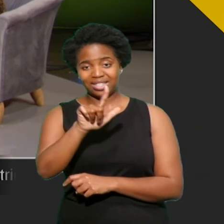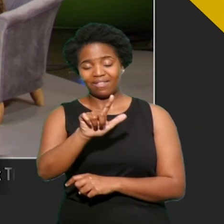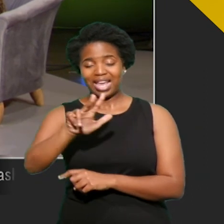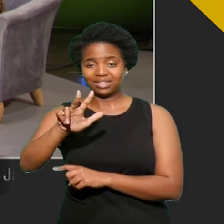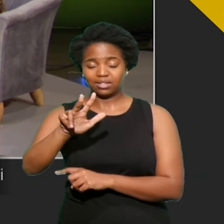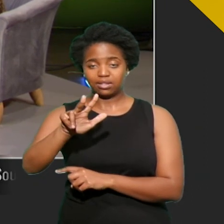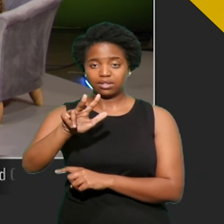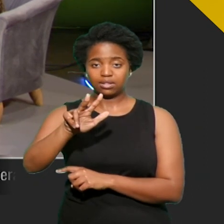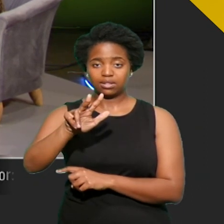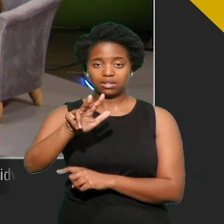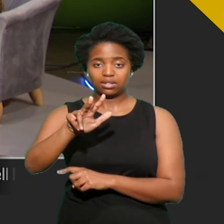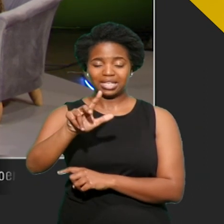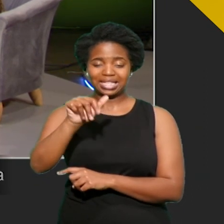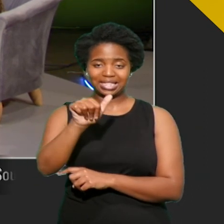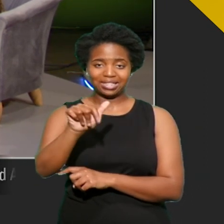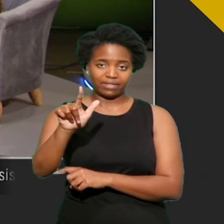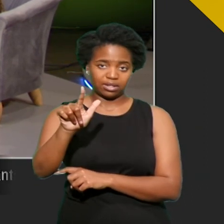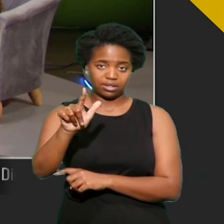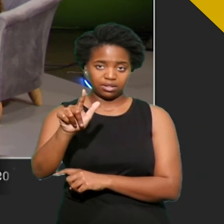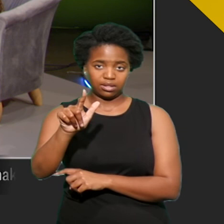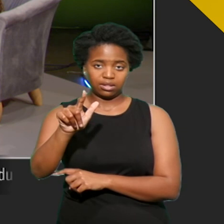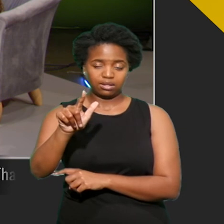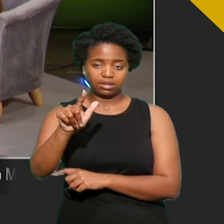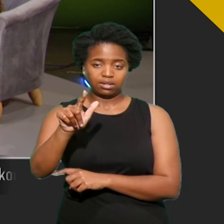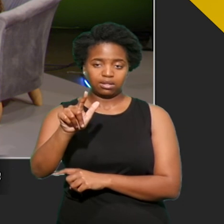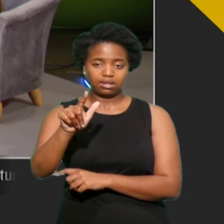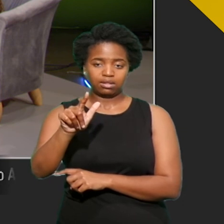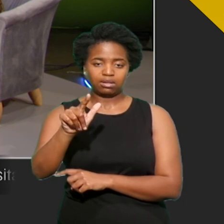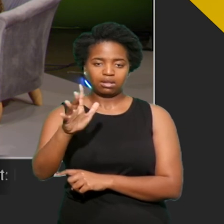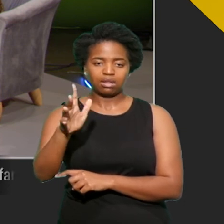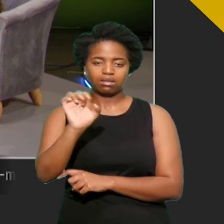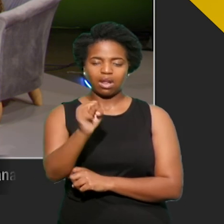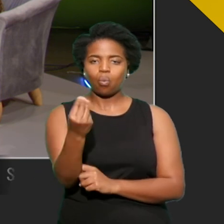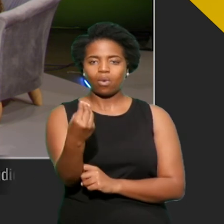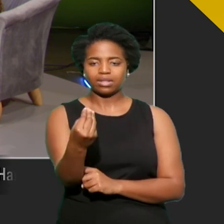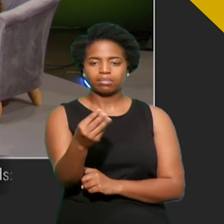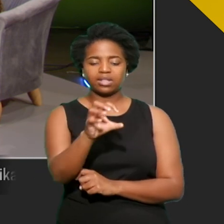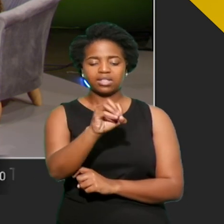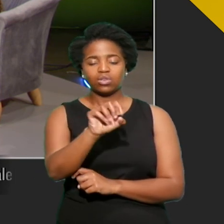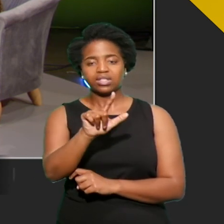*78 67. Okay. And then for your WhatsApp line, it's